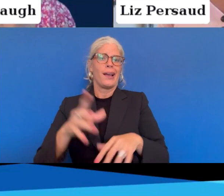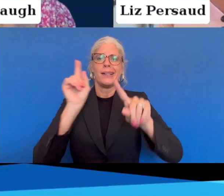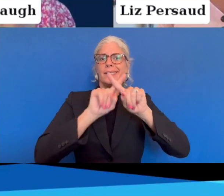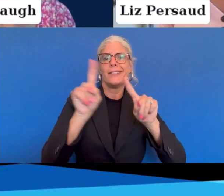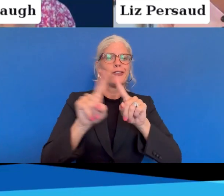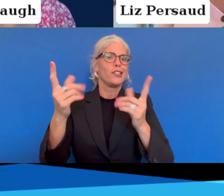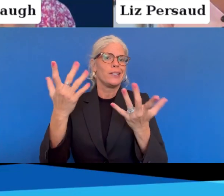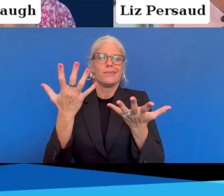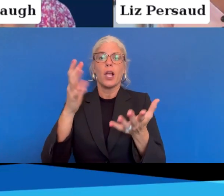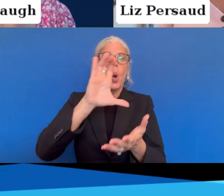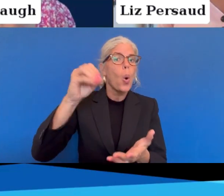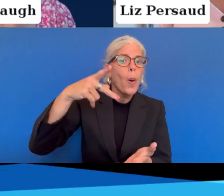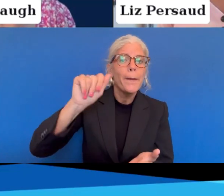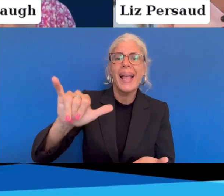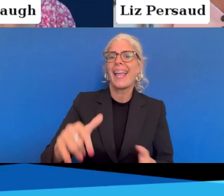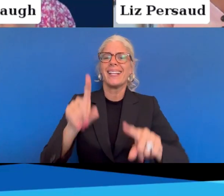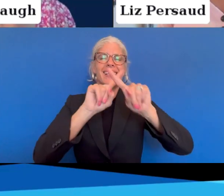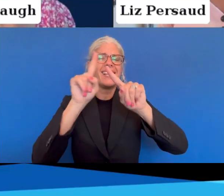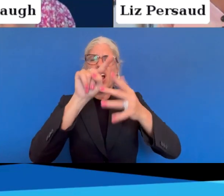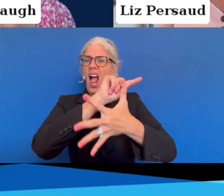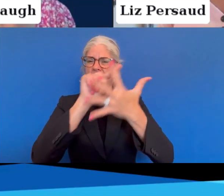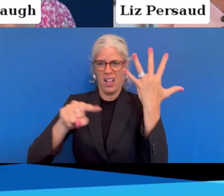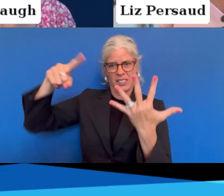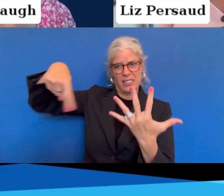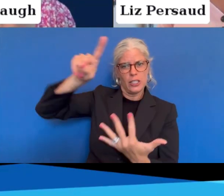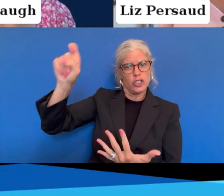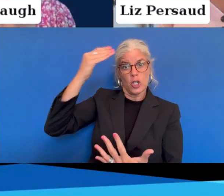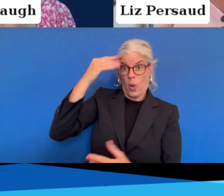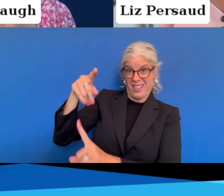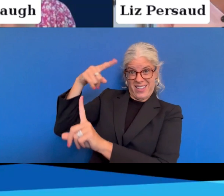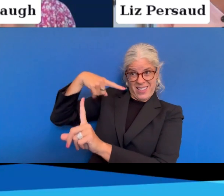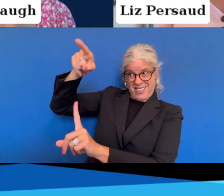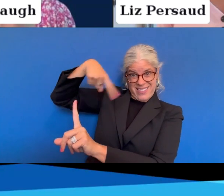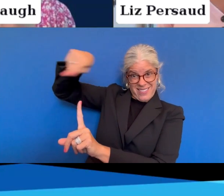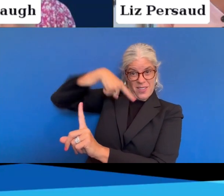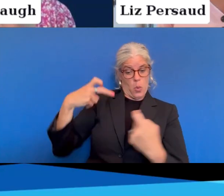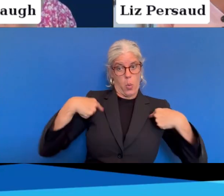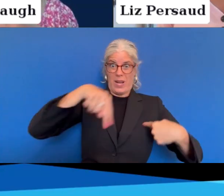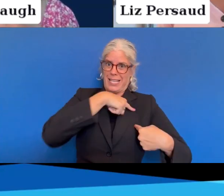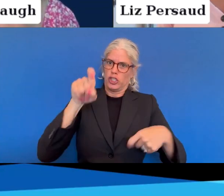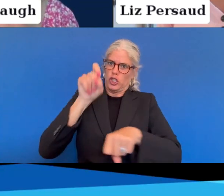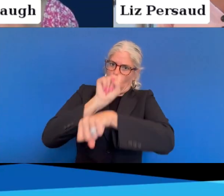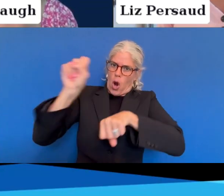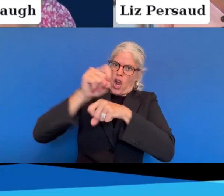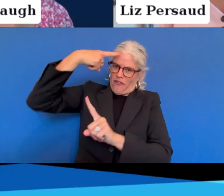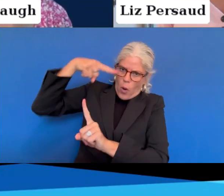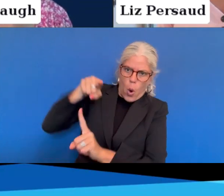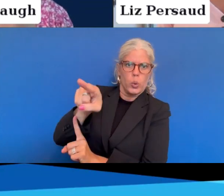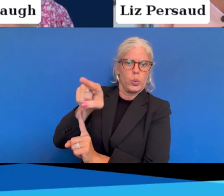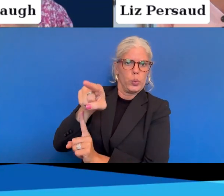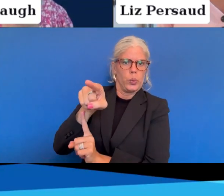your copays, and all of your need to actually do healthcare. We should be working for